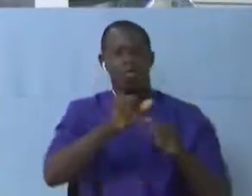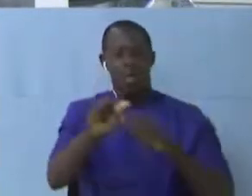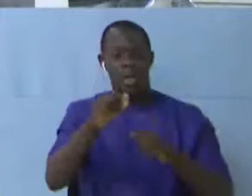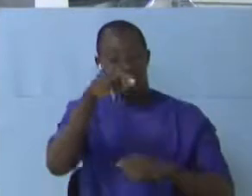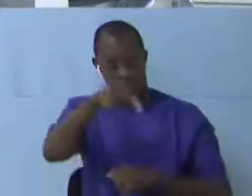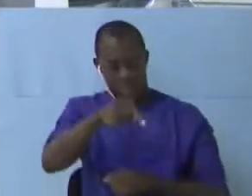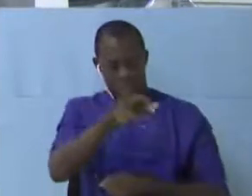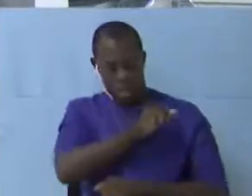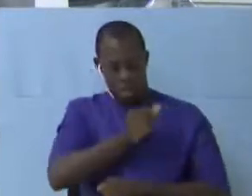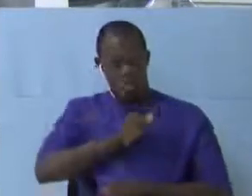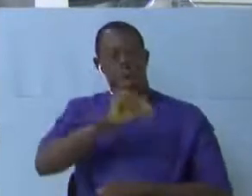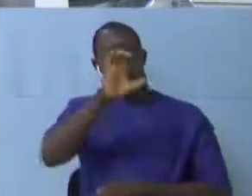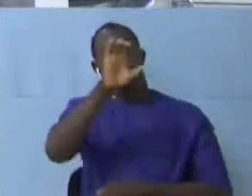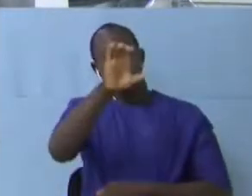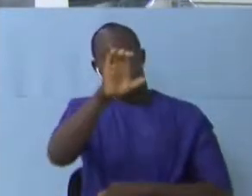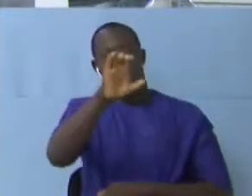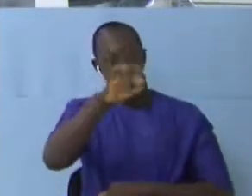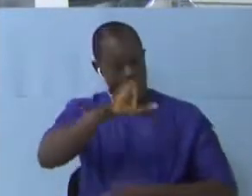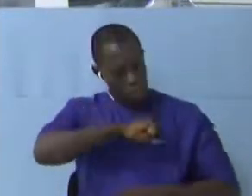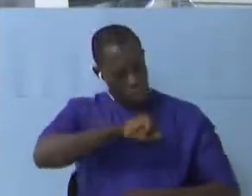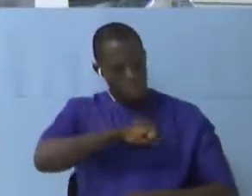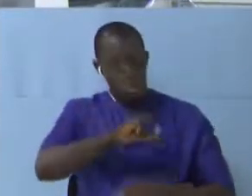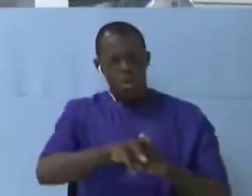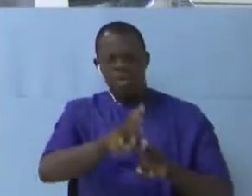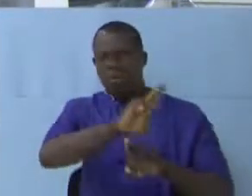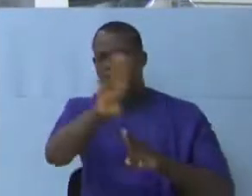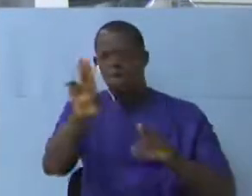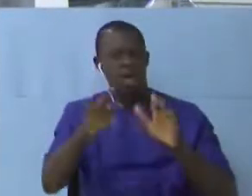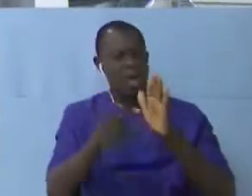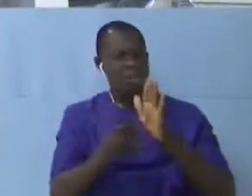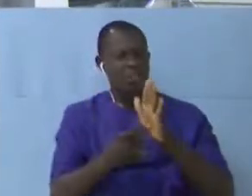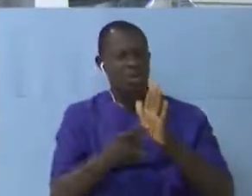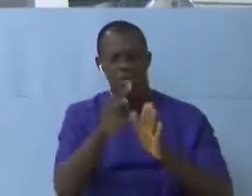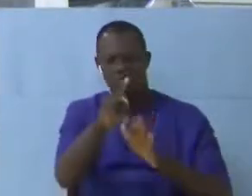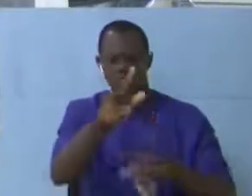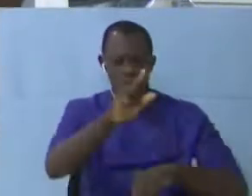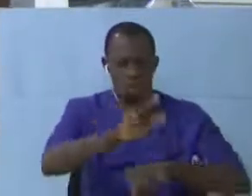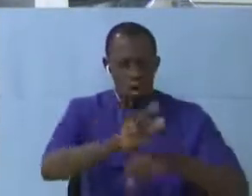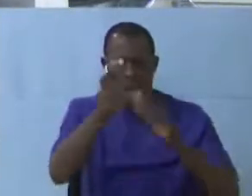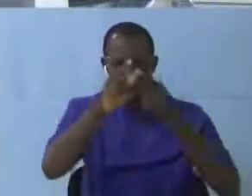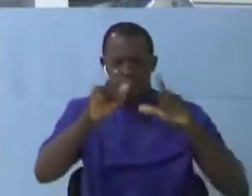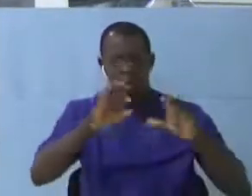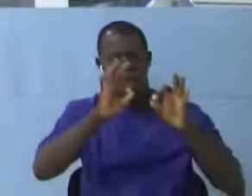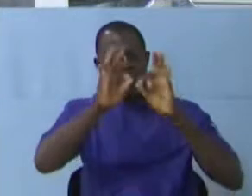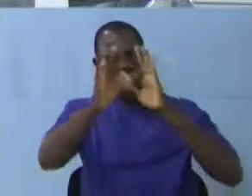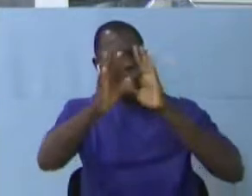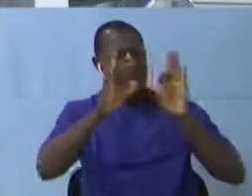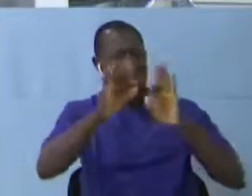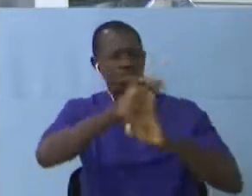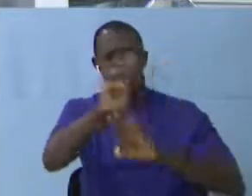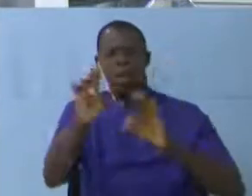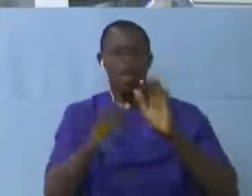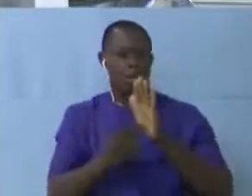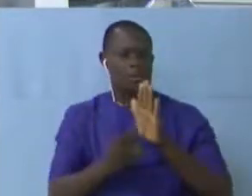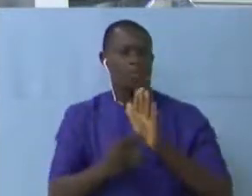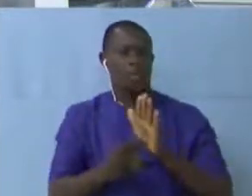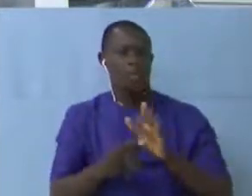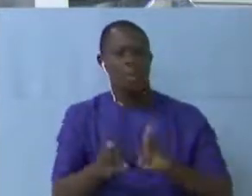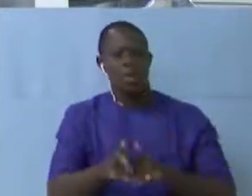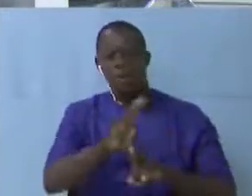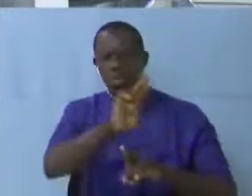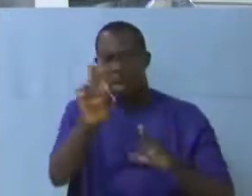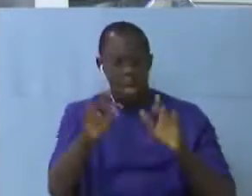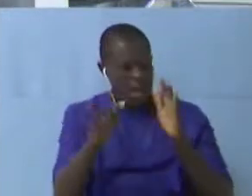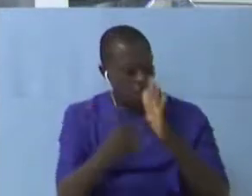dégluwante. It wouldn't matter what ethnic group you belong to. lii suñu réew la seetuñ ci ban xeet nga bokk. It also wouldn't matter what